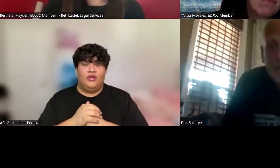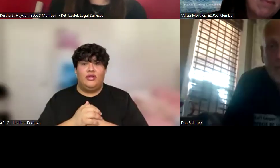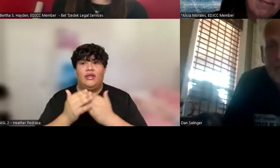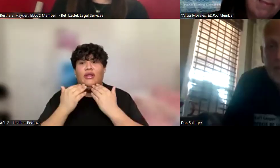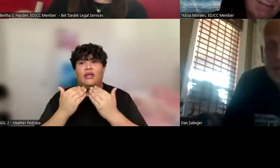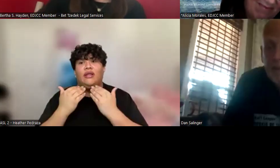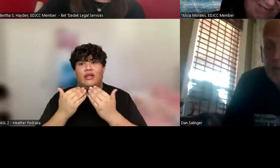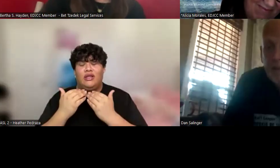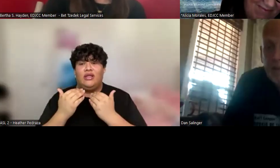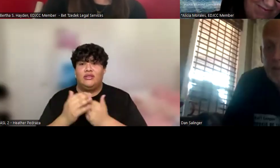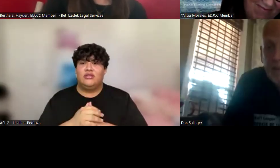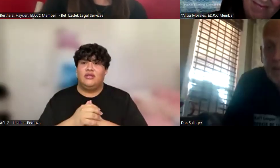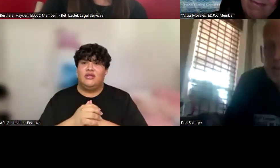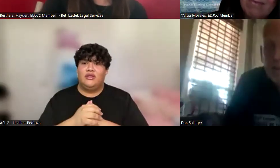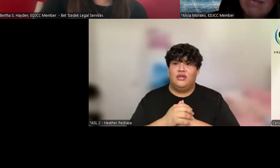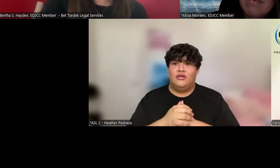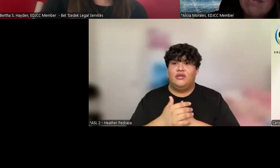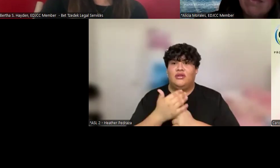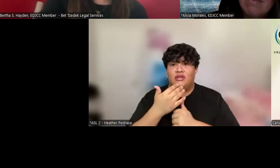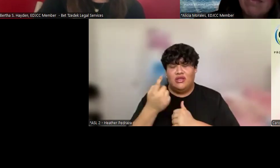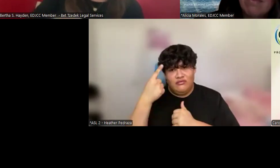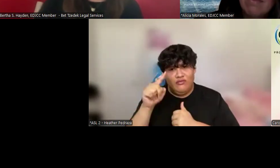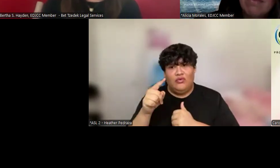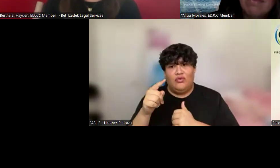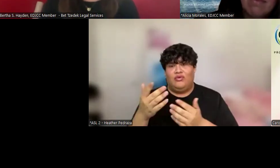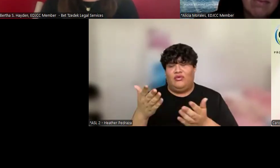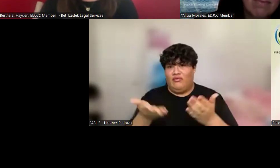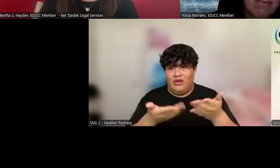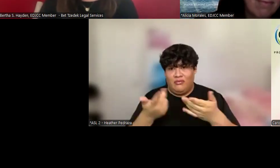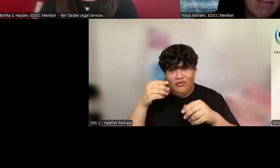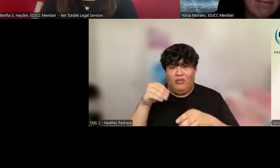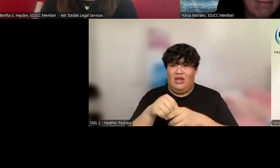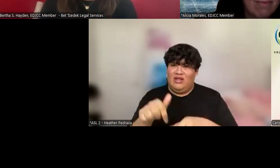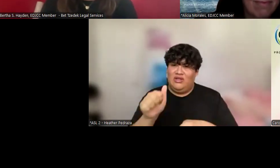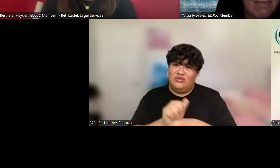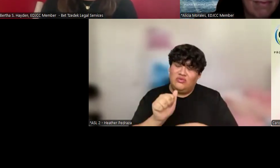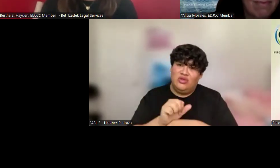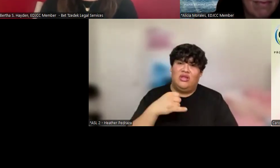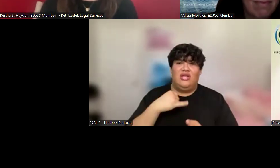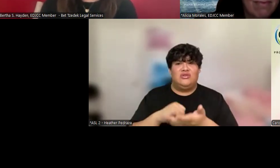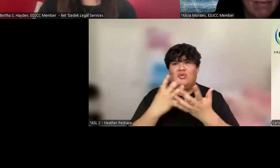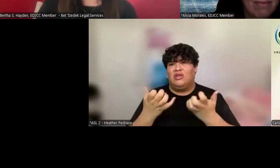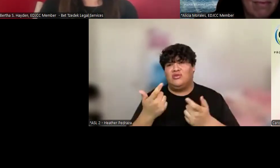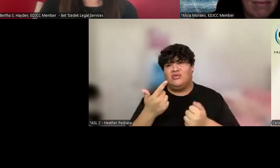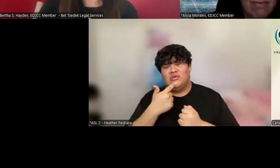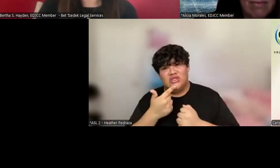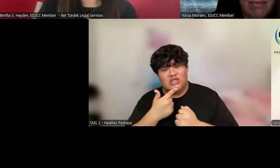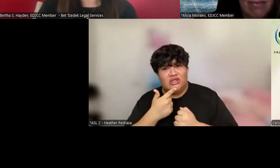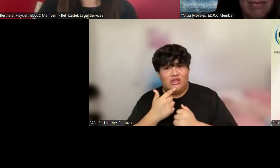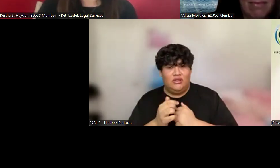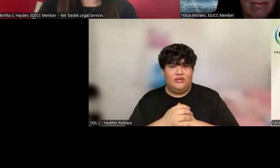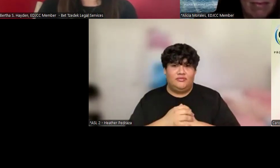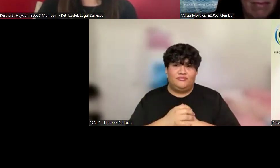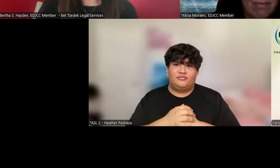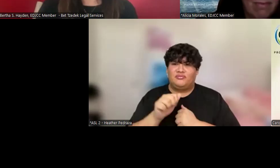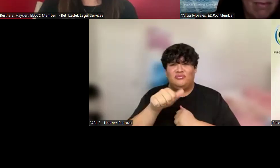Thanks. And thanks for the opportunity to be part of this work. I just wanted to say that